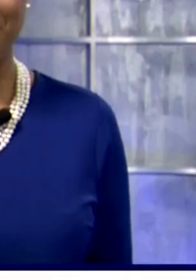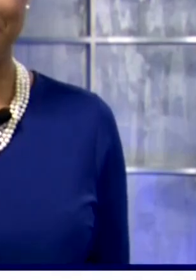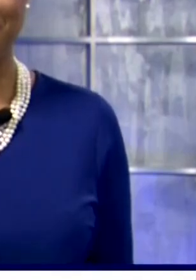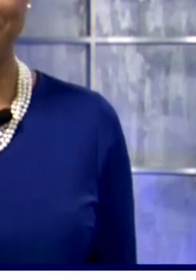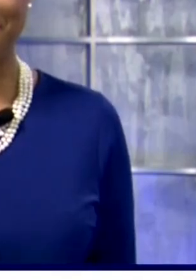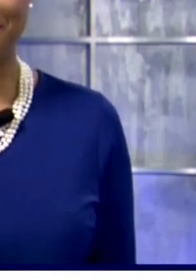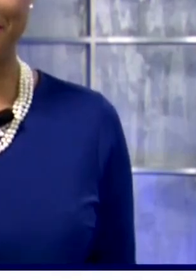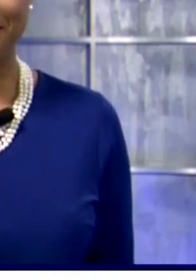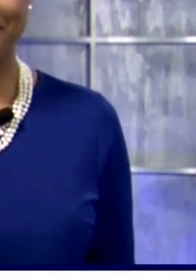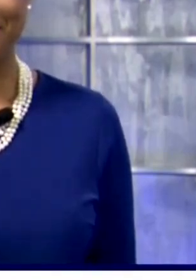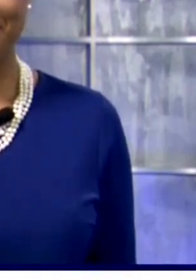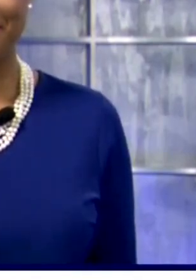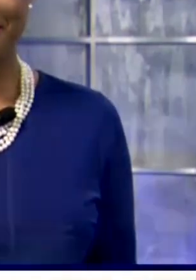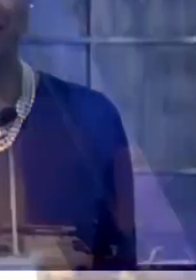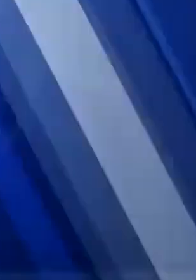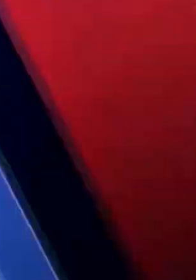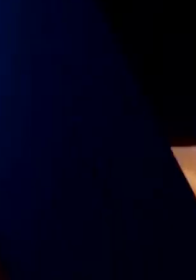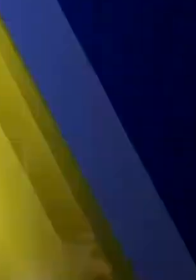IPL.